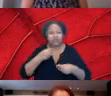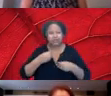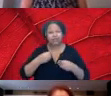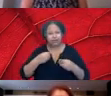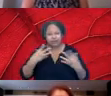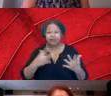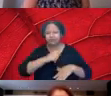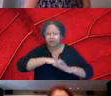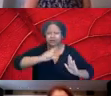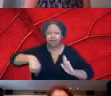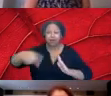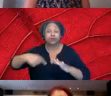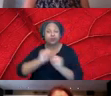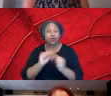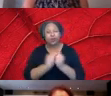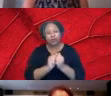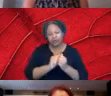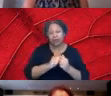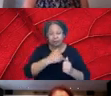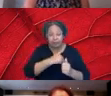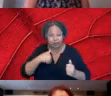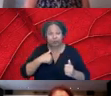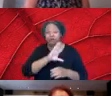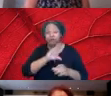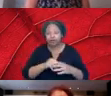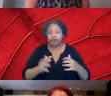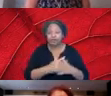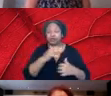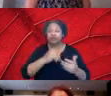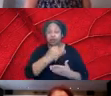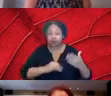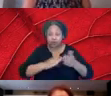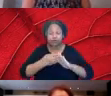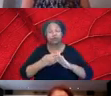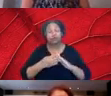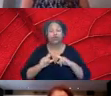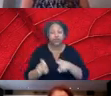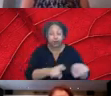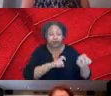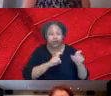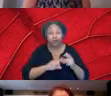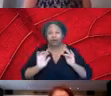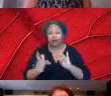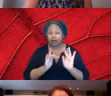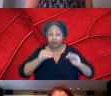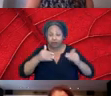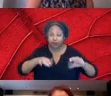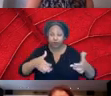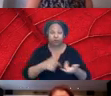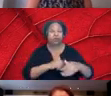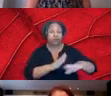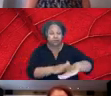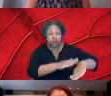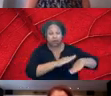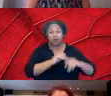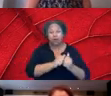community via a series of surveys, online focus groups, and consulted with the Indigenous